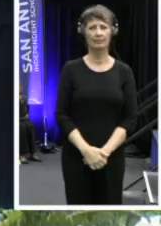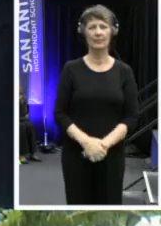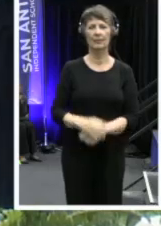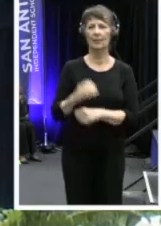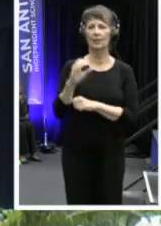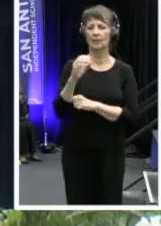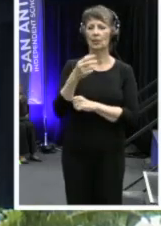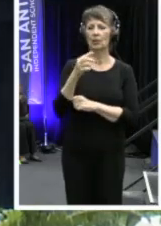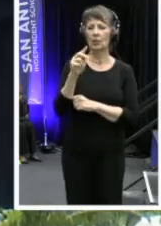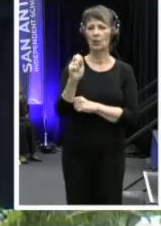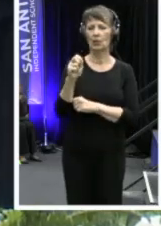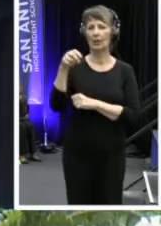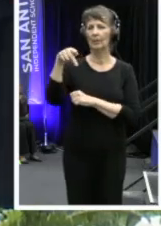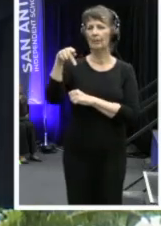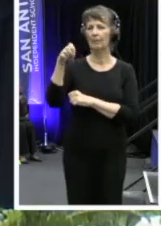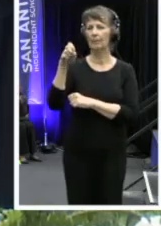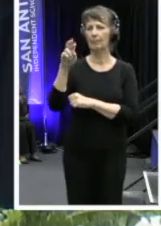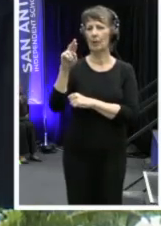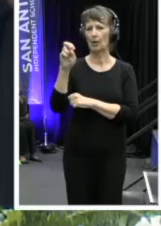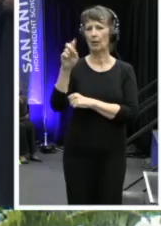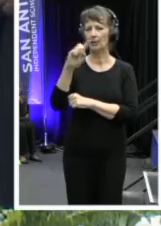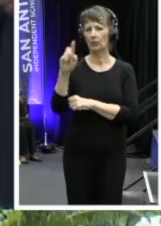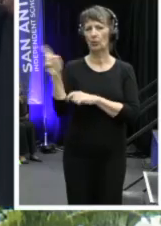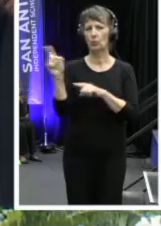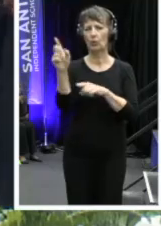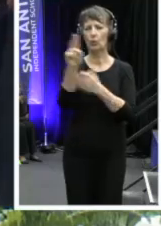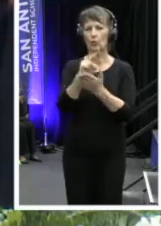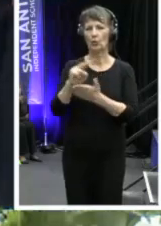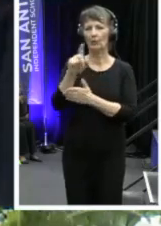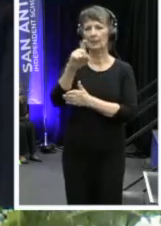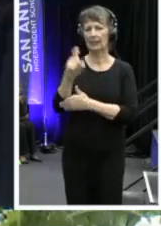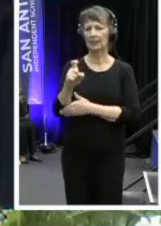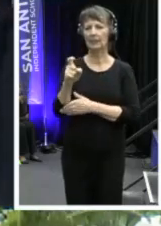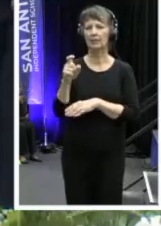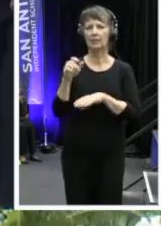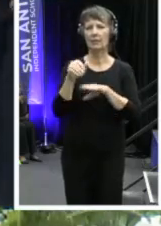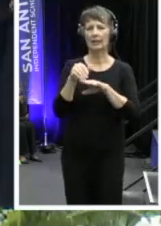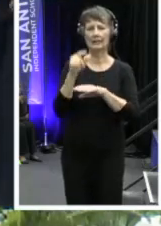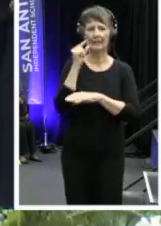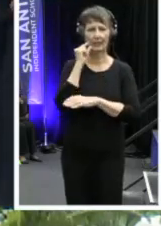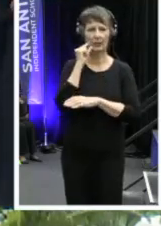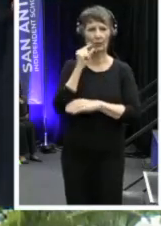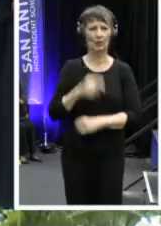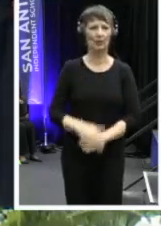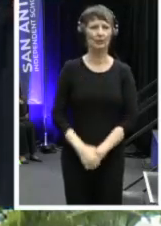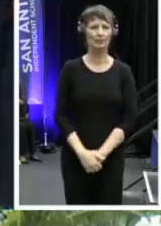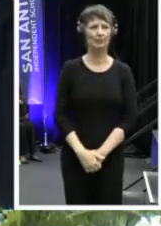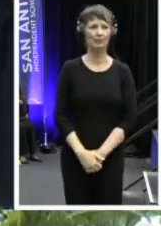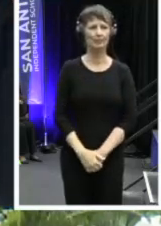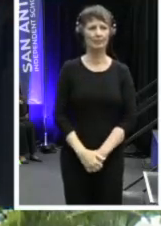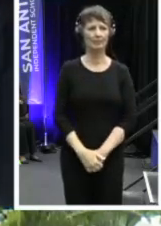Chloe Estela Perez will be attending the University of Texas at San Antonio.